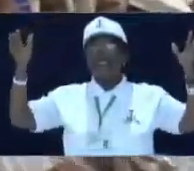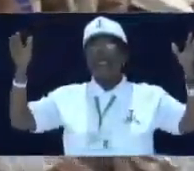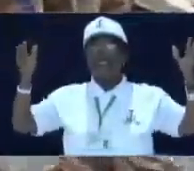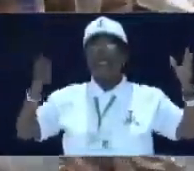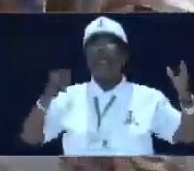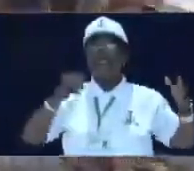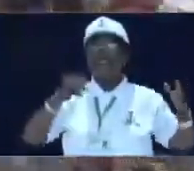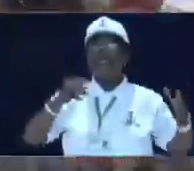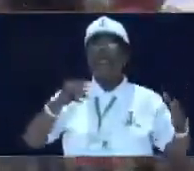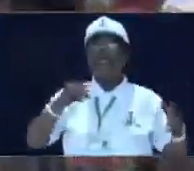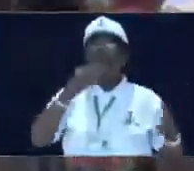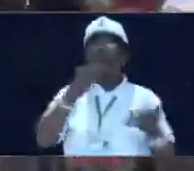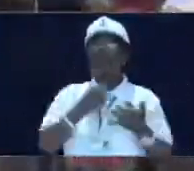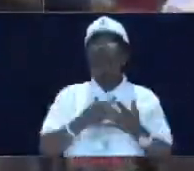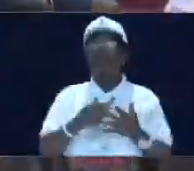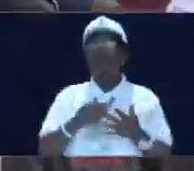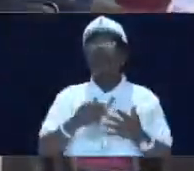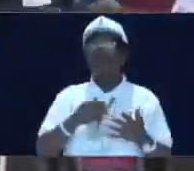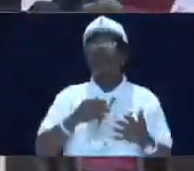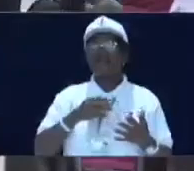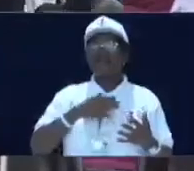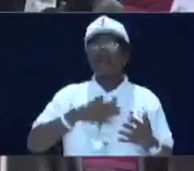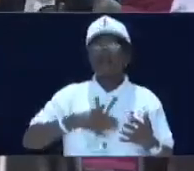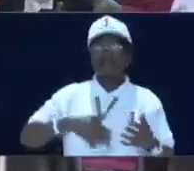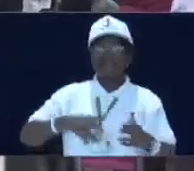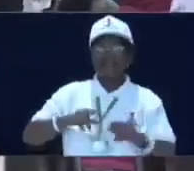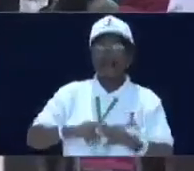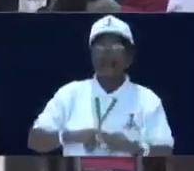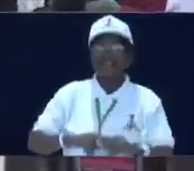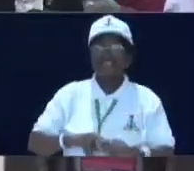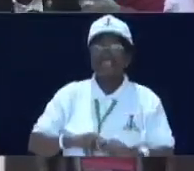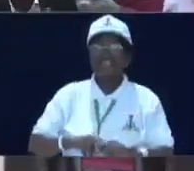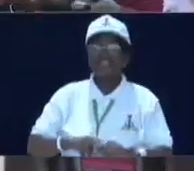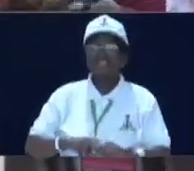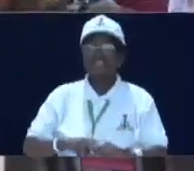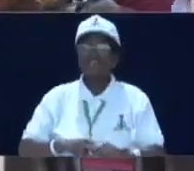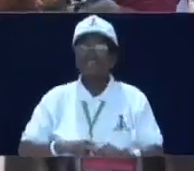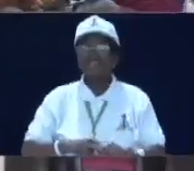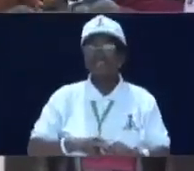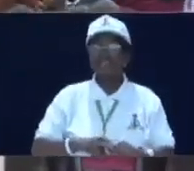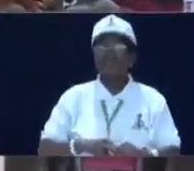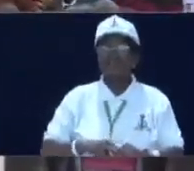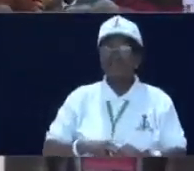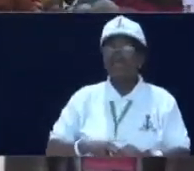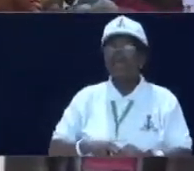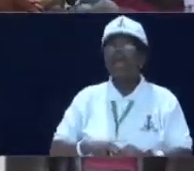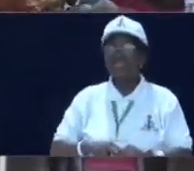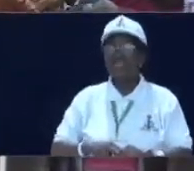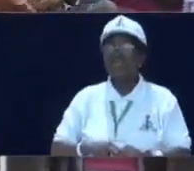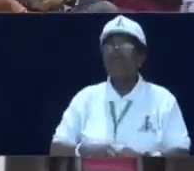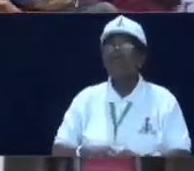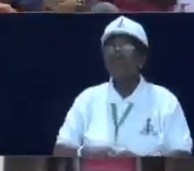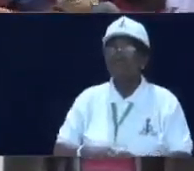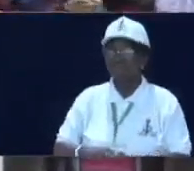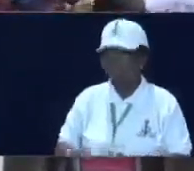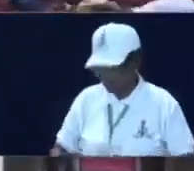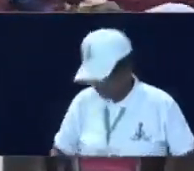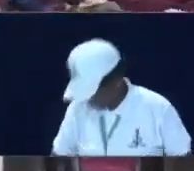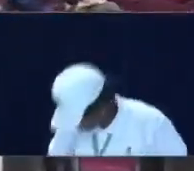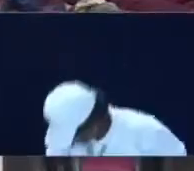Well, you can be seated except those who are born in the month of October.